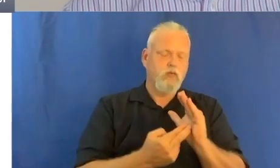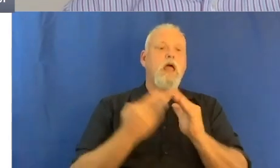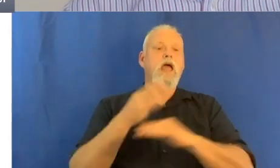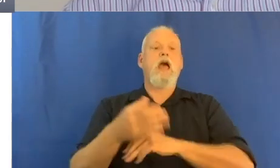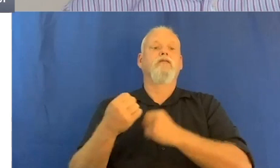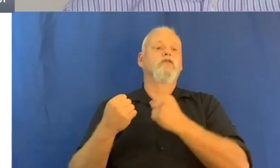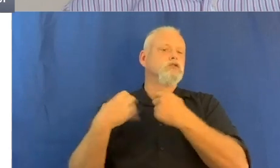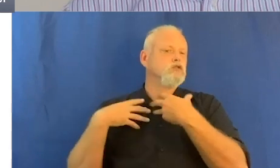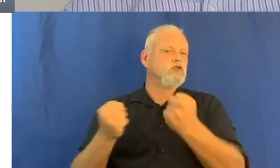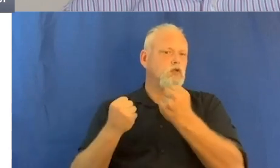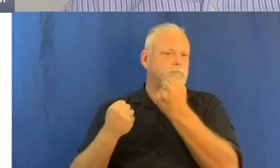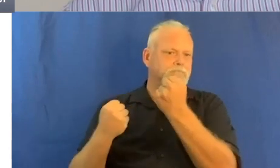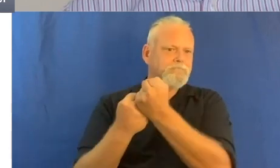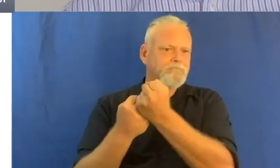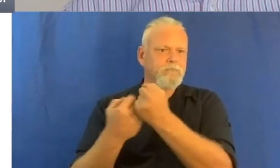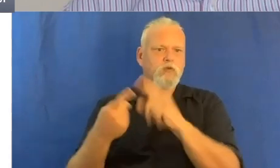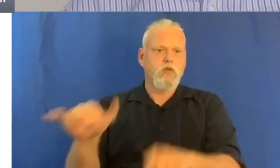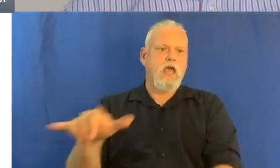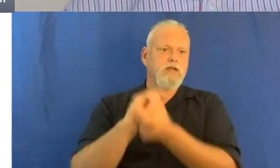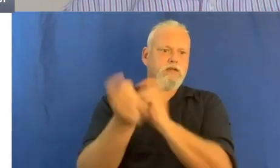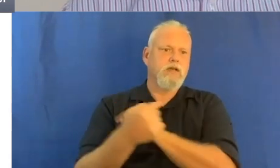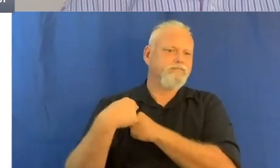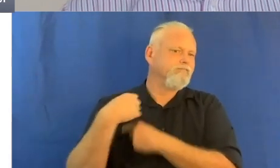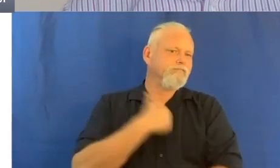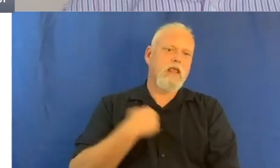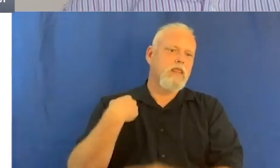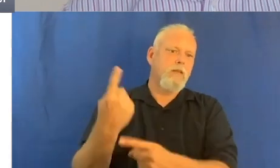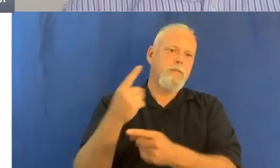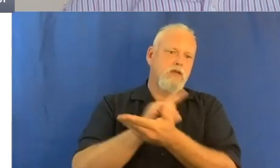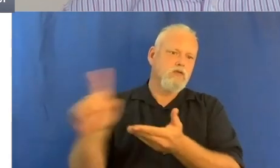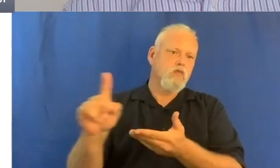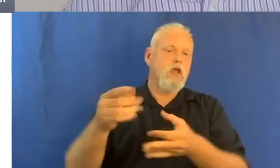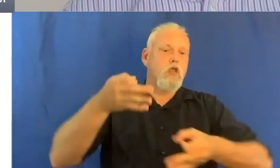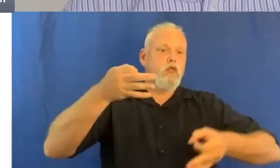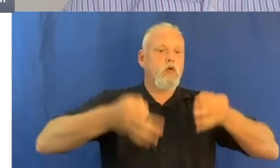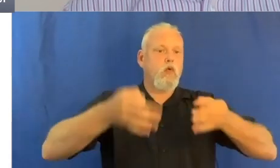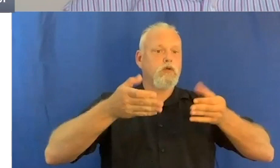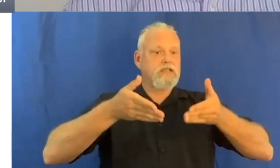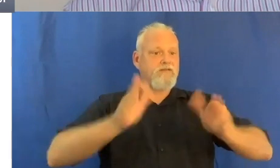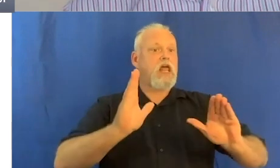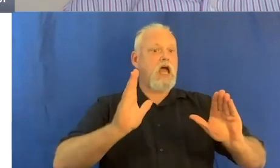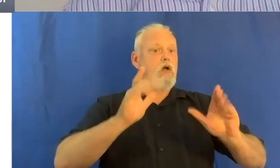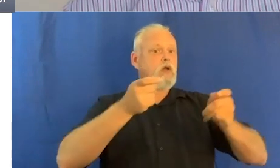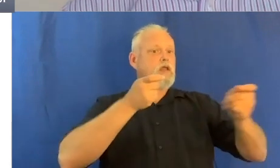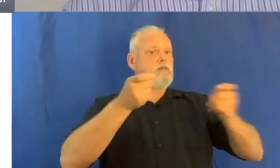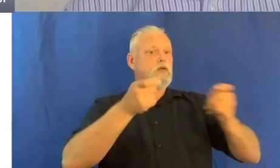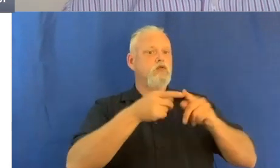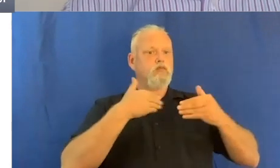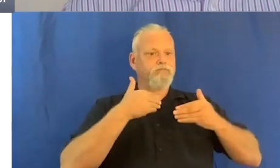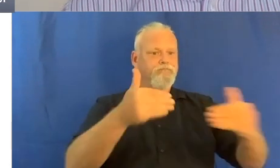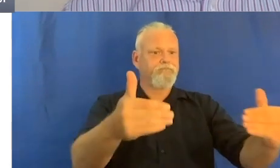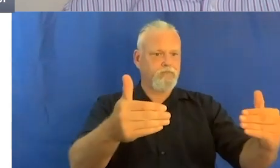against that change, unfortunately, in the past week, the courts have allowed the administration to move